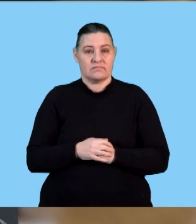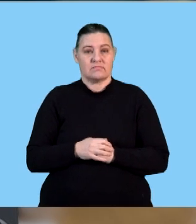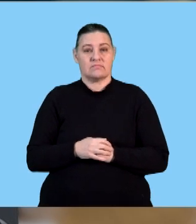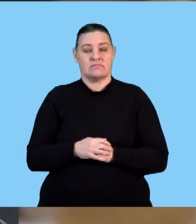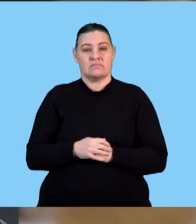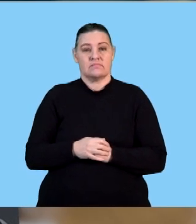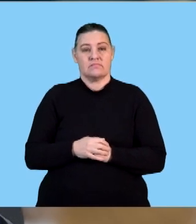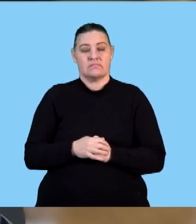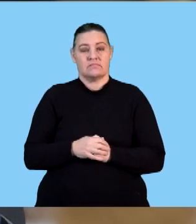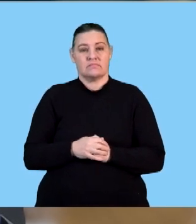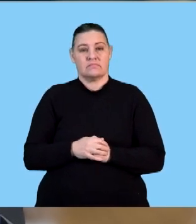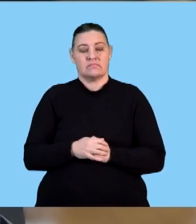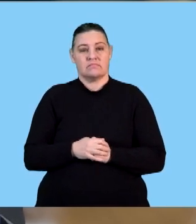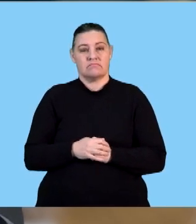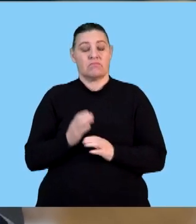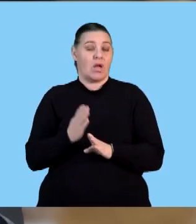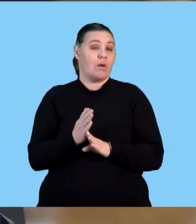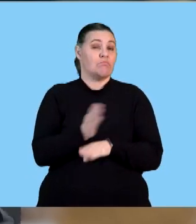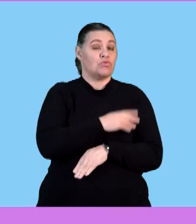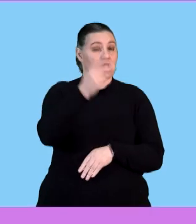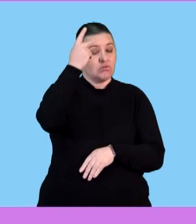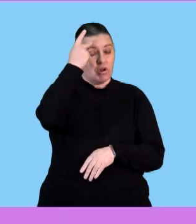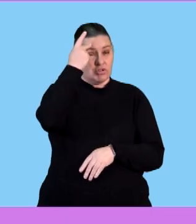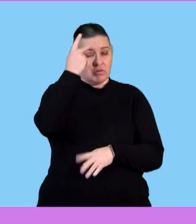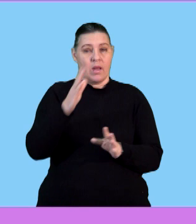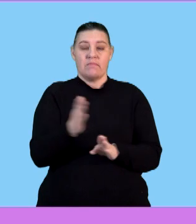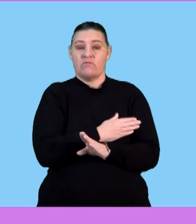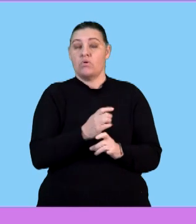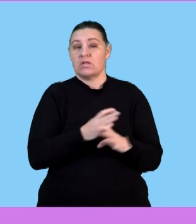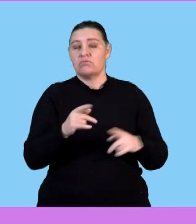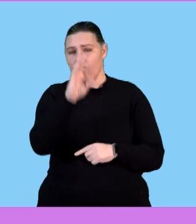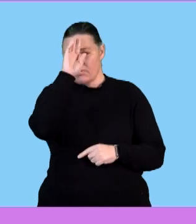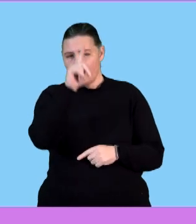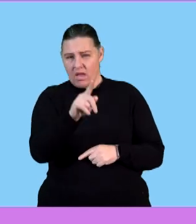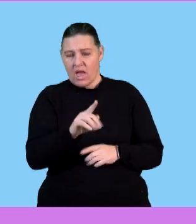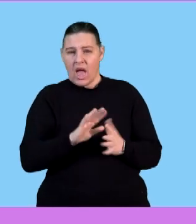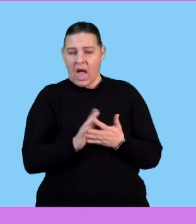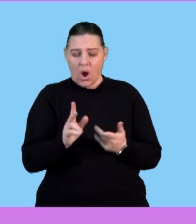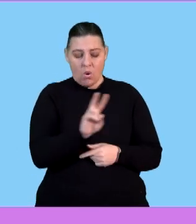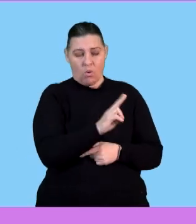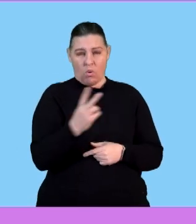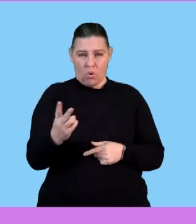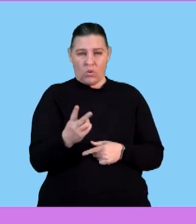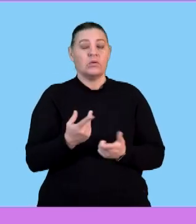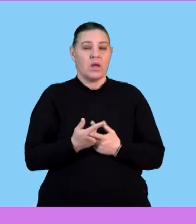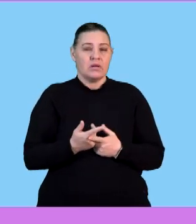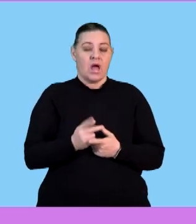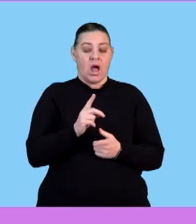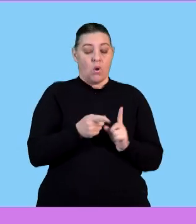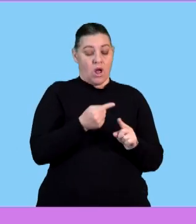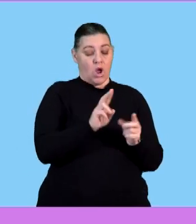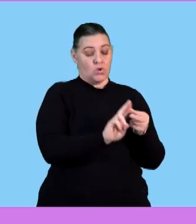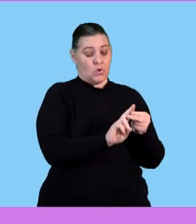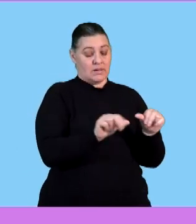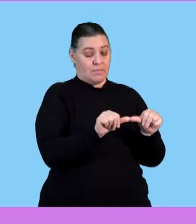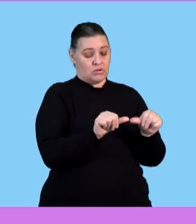So, this is the pre-knowledge. Before we begin, do you remember how to convert? Conversions are changing one